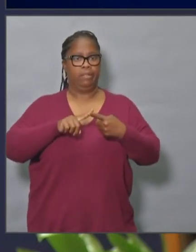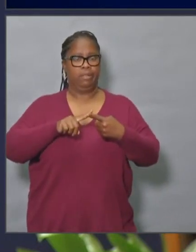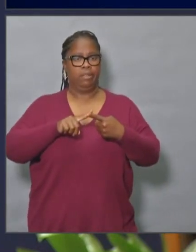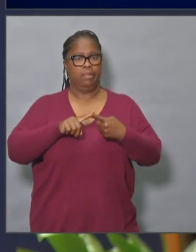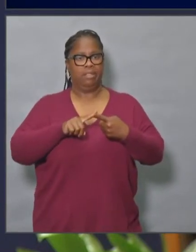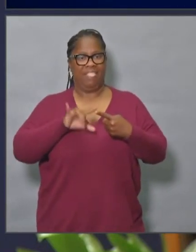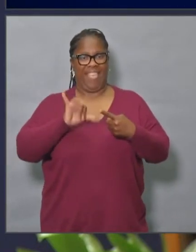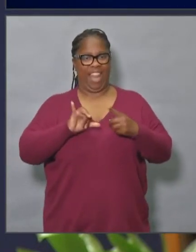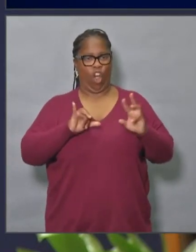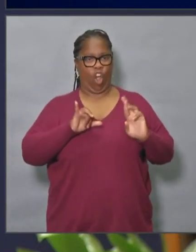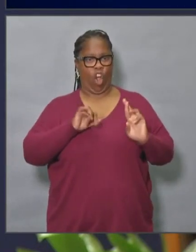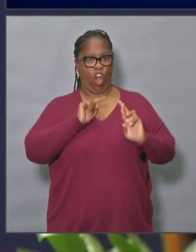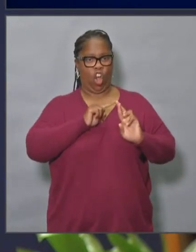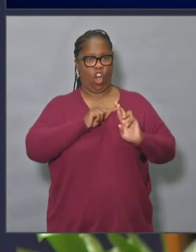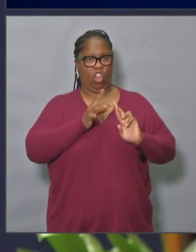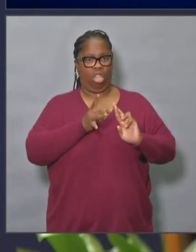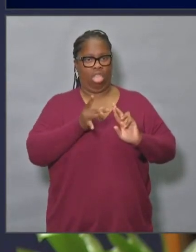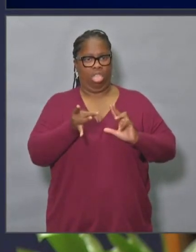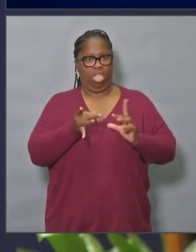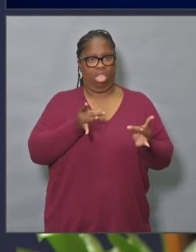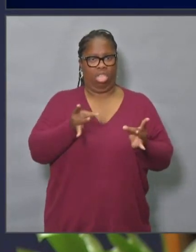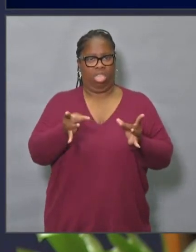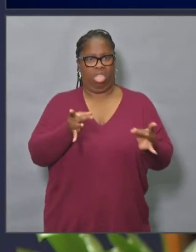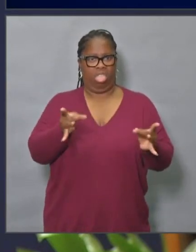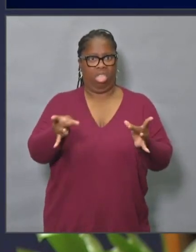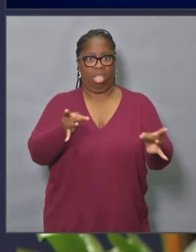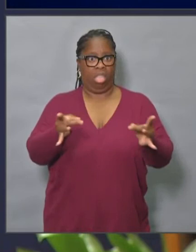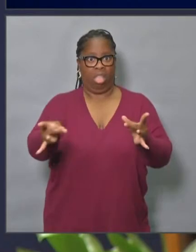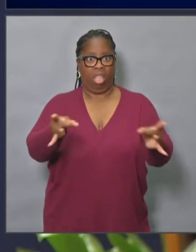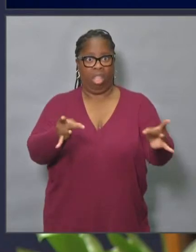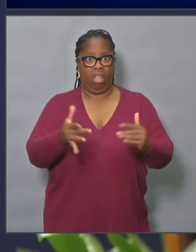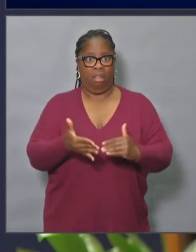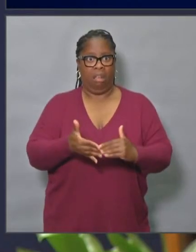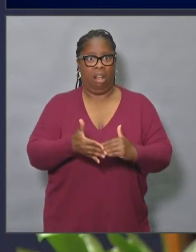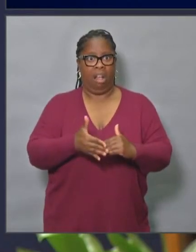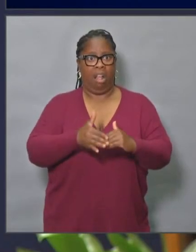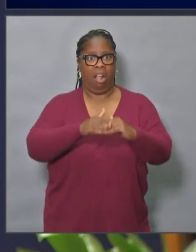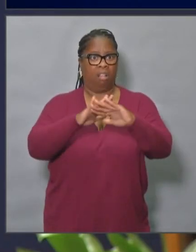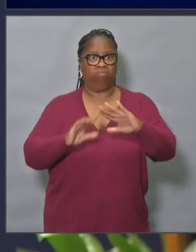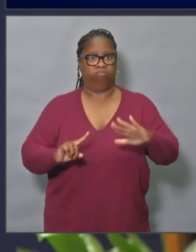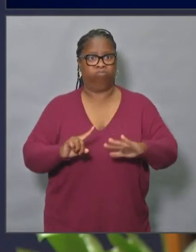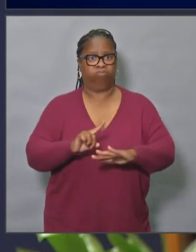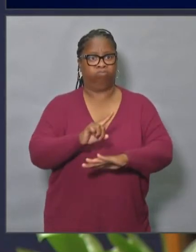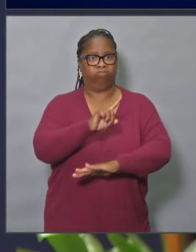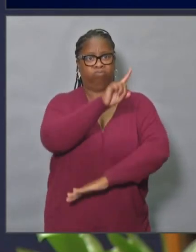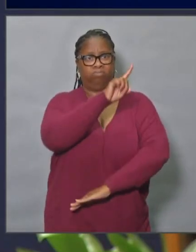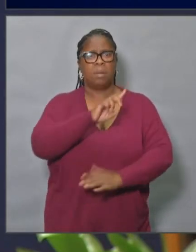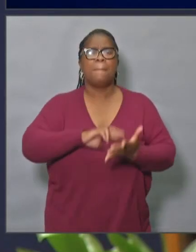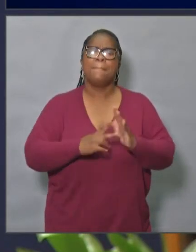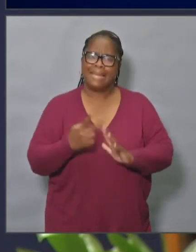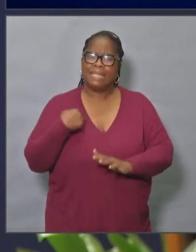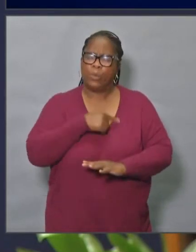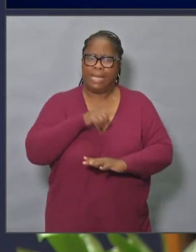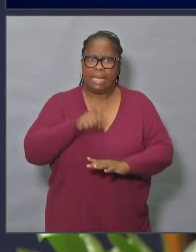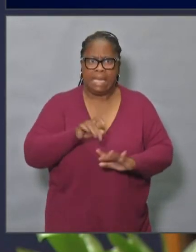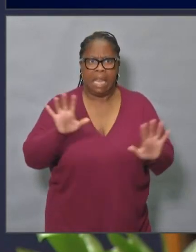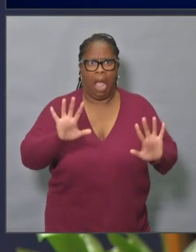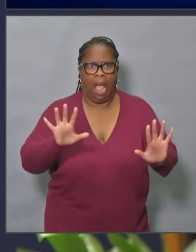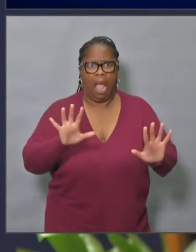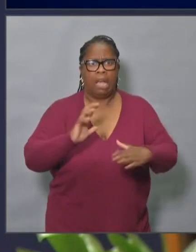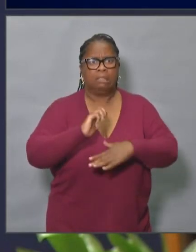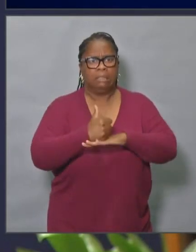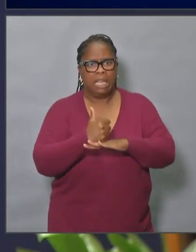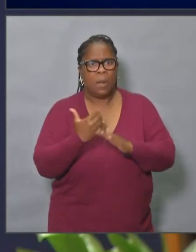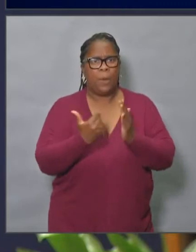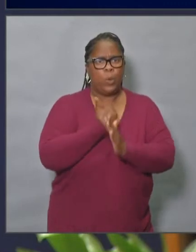that R, that effective transmission rate, is increasing in the community, and we need to take measures to help reduce the